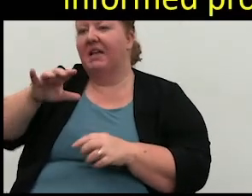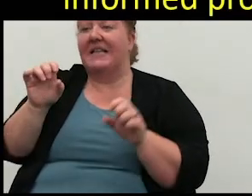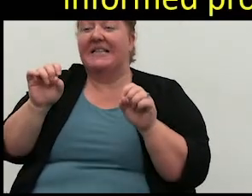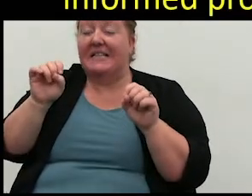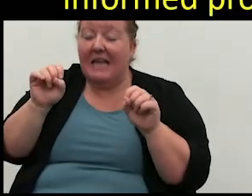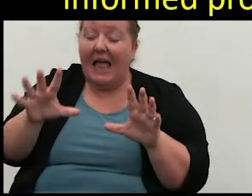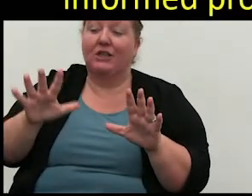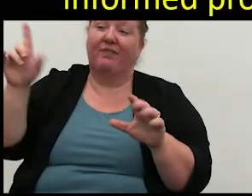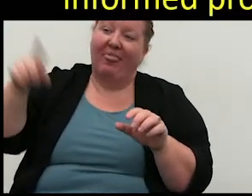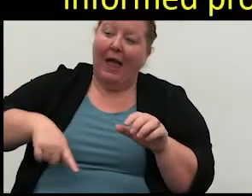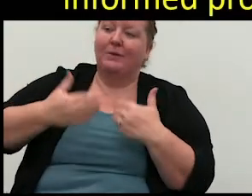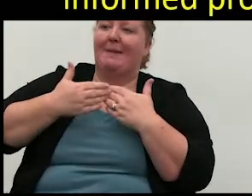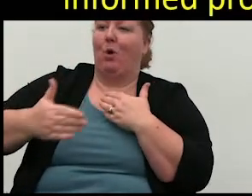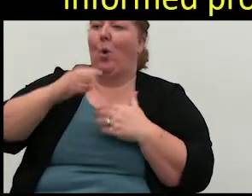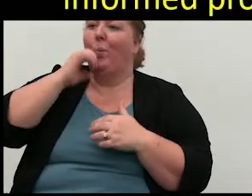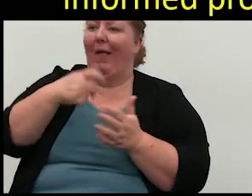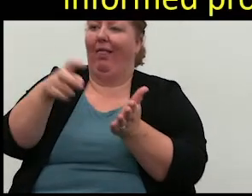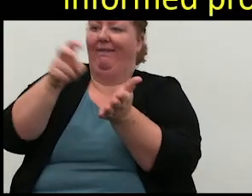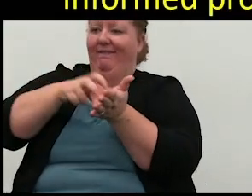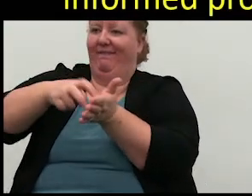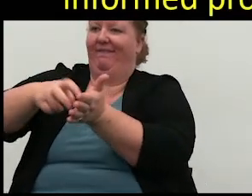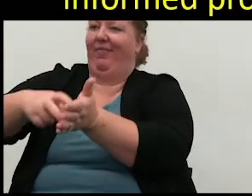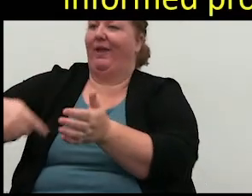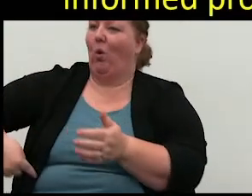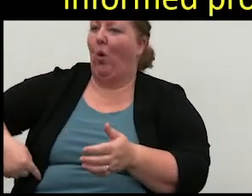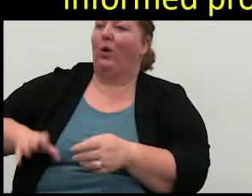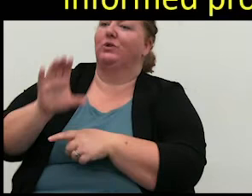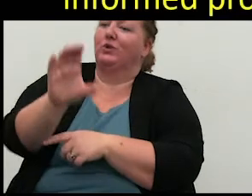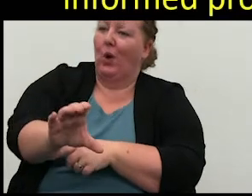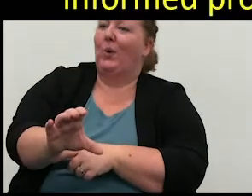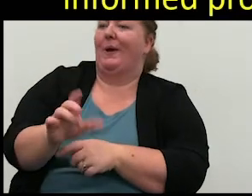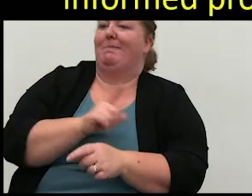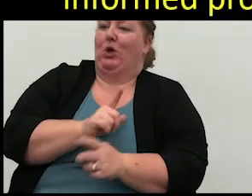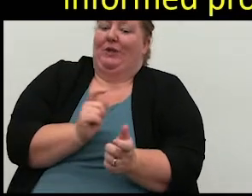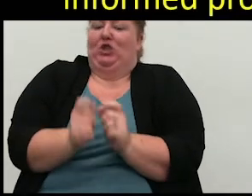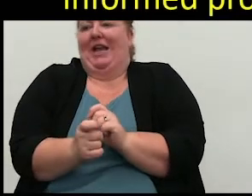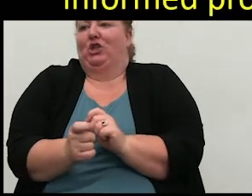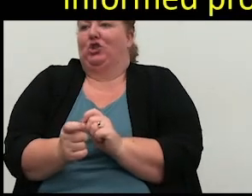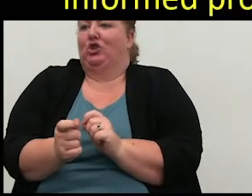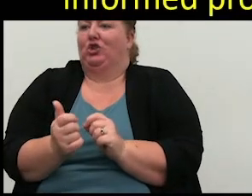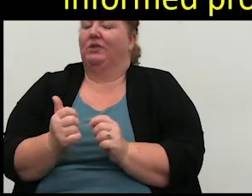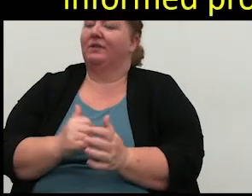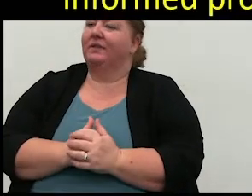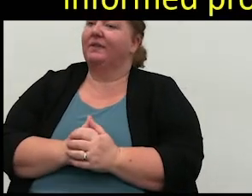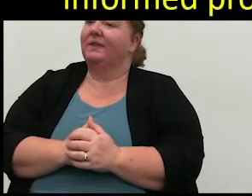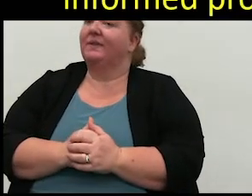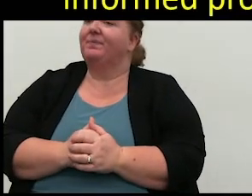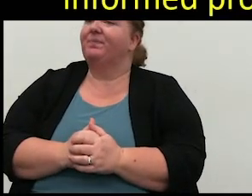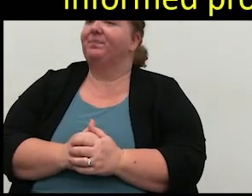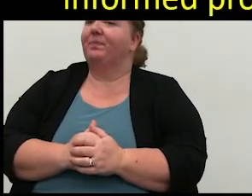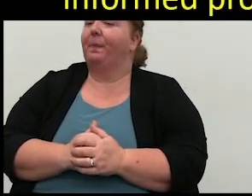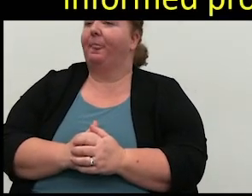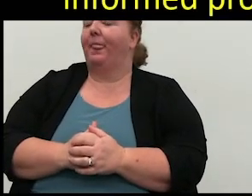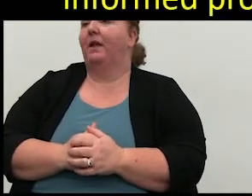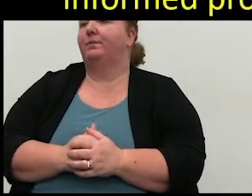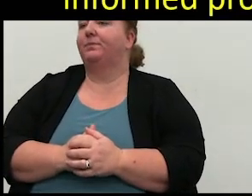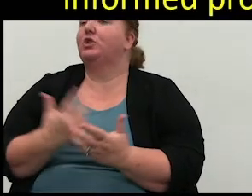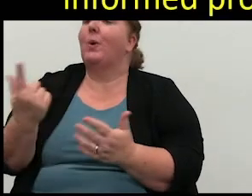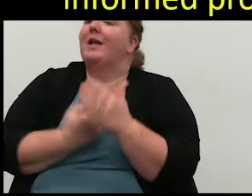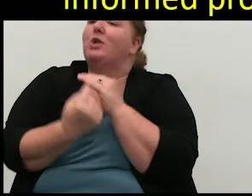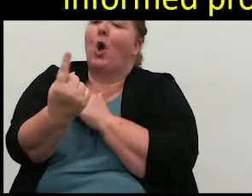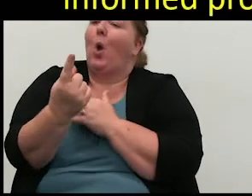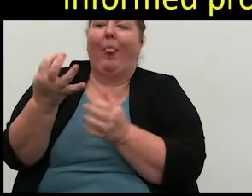of thousands more people would have signed up to the Organ Donor Register by changing the version. So this isn't something that political parties uniquely use.